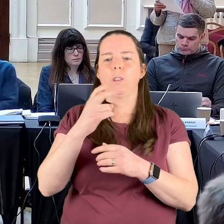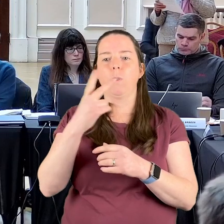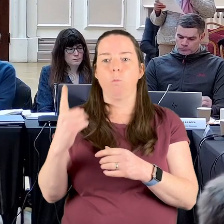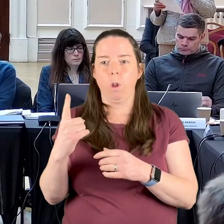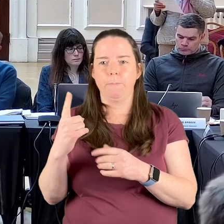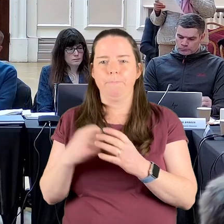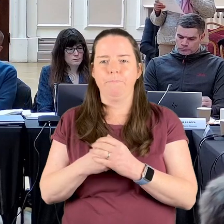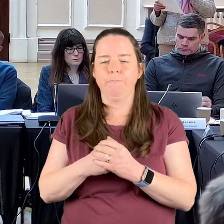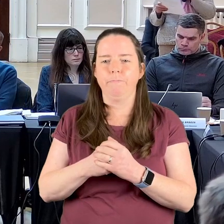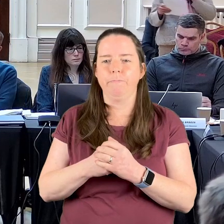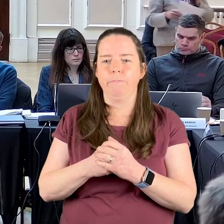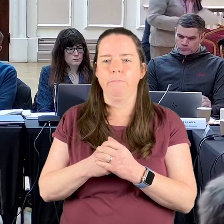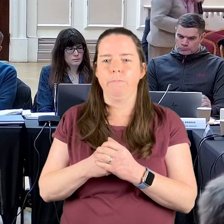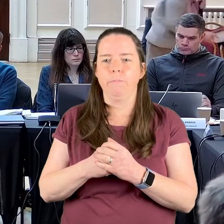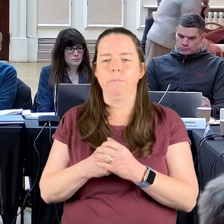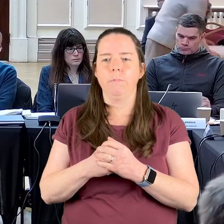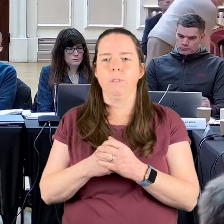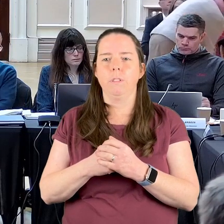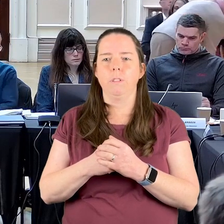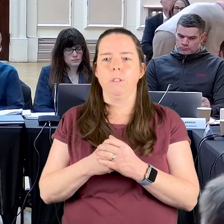for